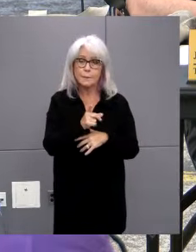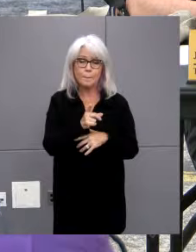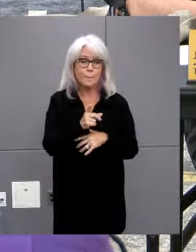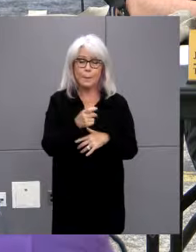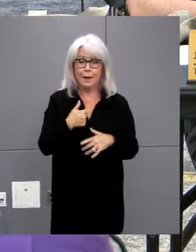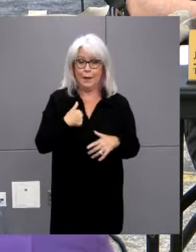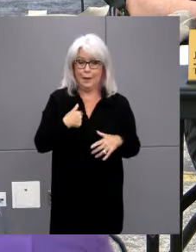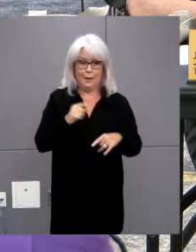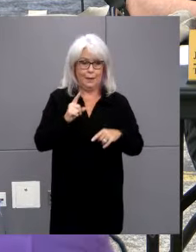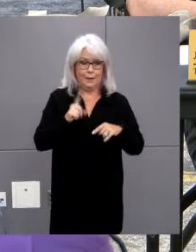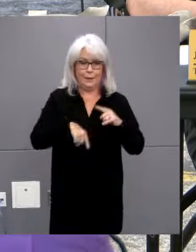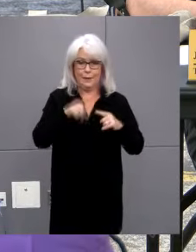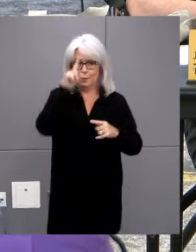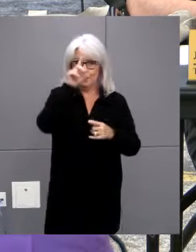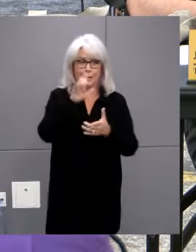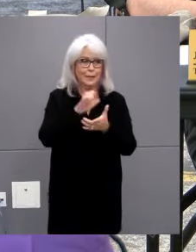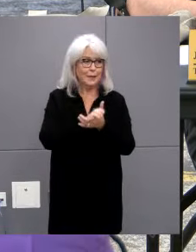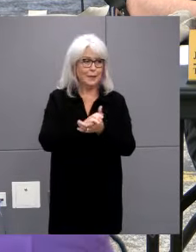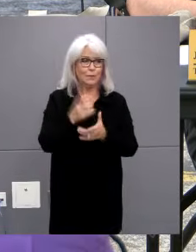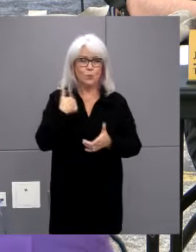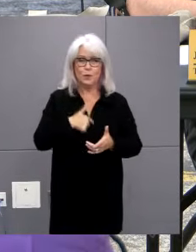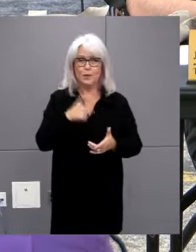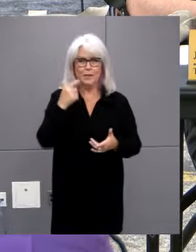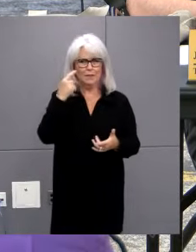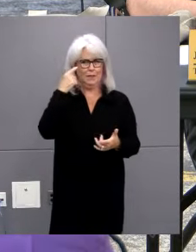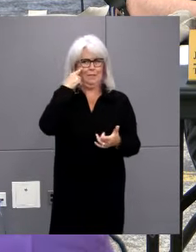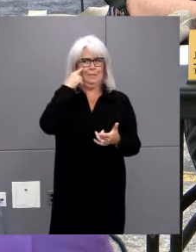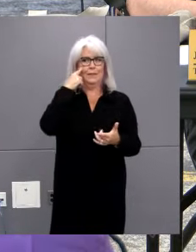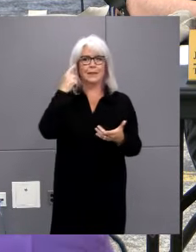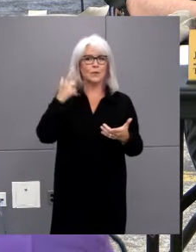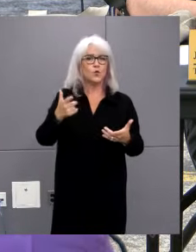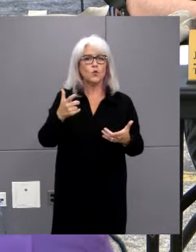I can't even believe we'd even consider number 4.